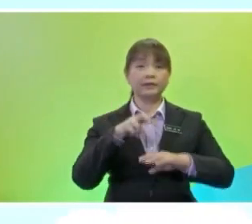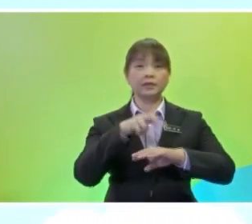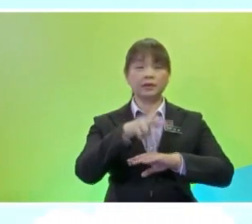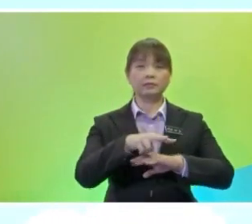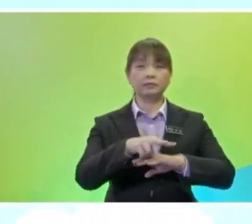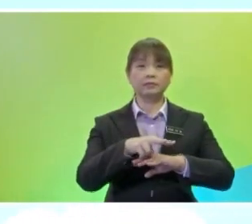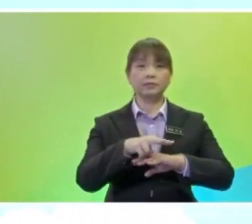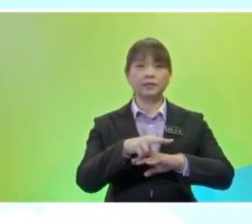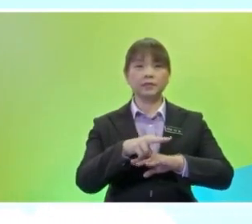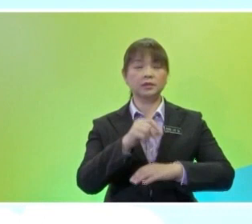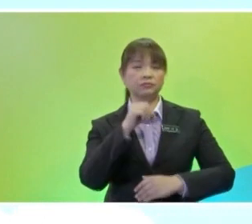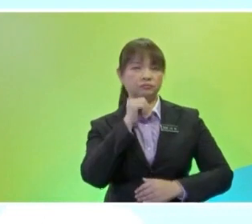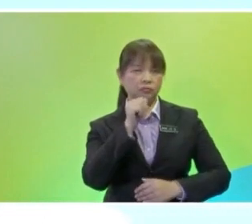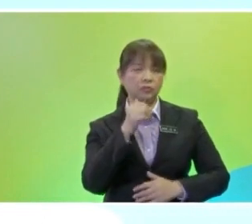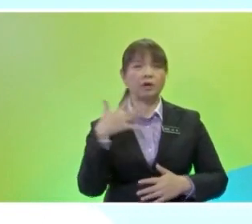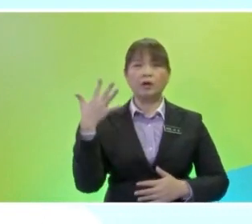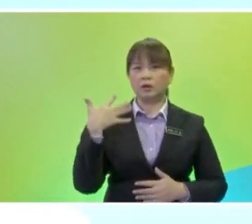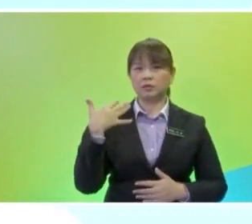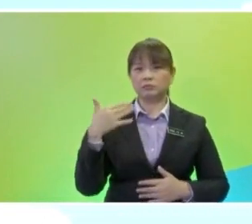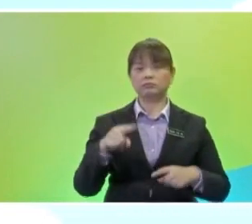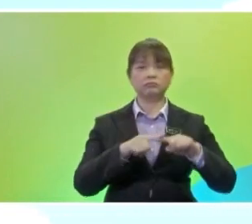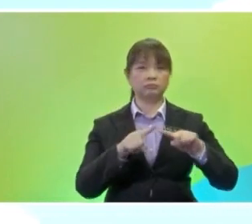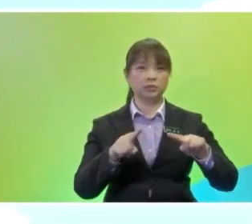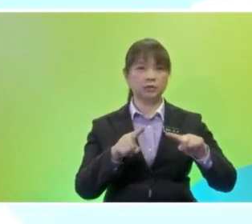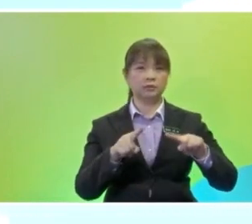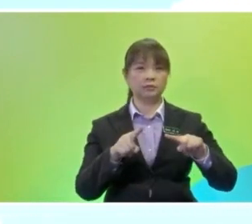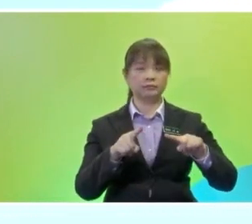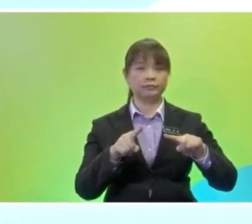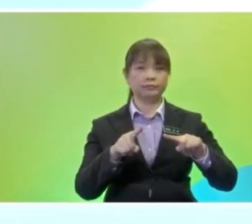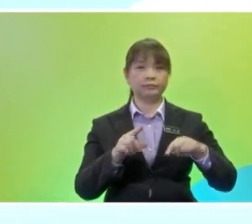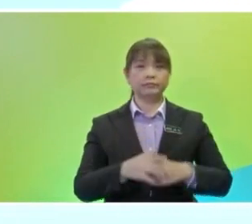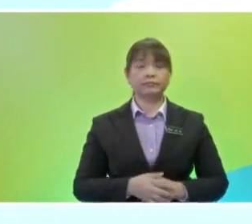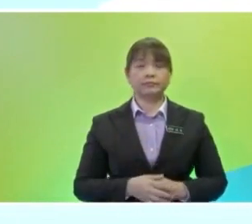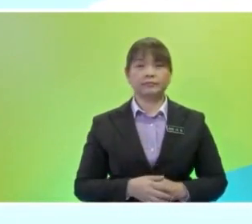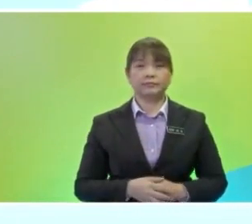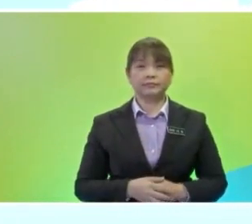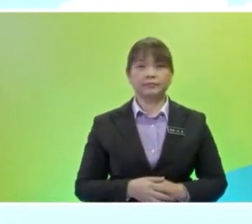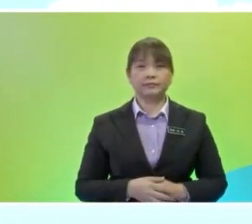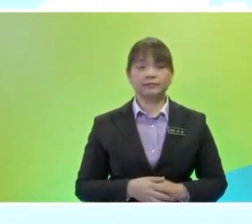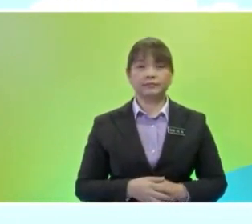hot. Mm-mm. It's hot, but not hot. Oh. So, opposite okay. of hot. Umaira?